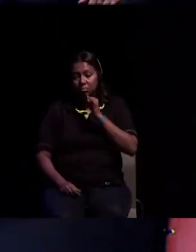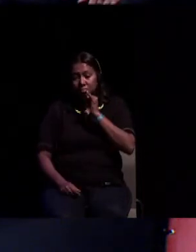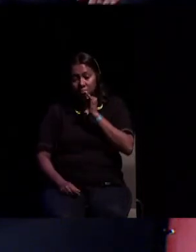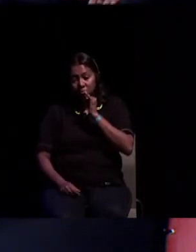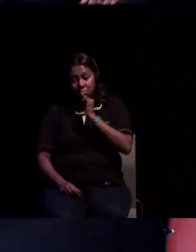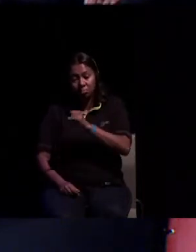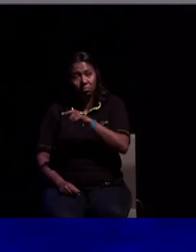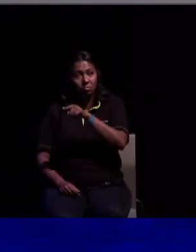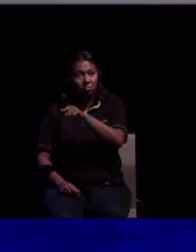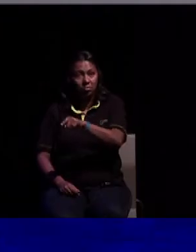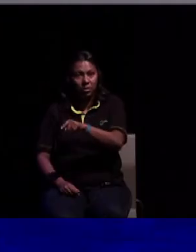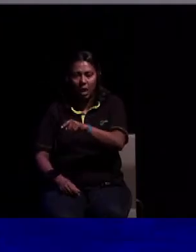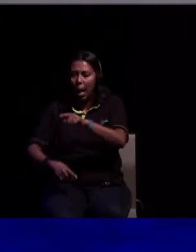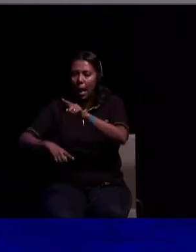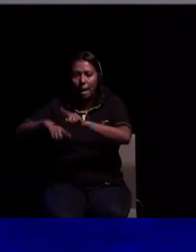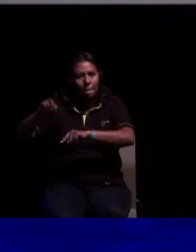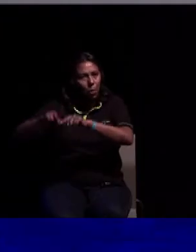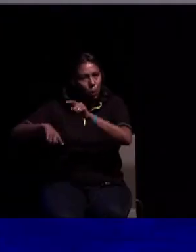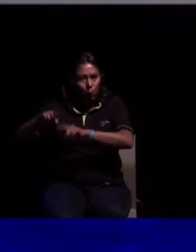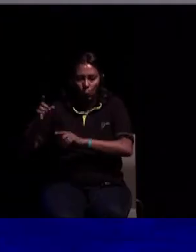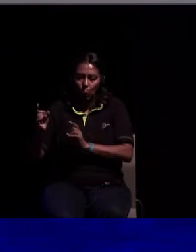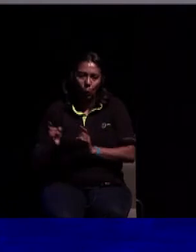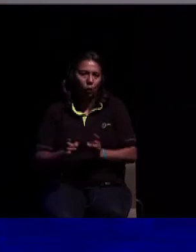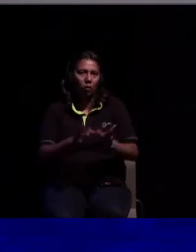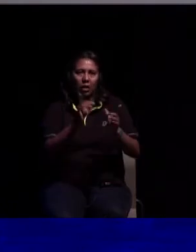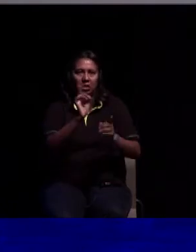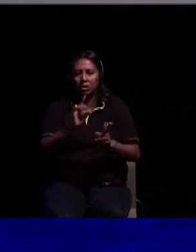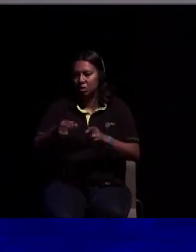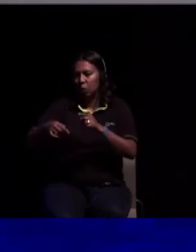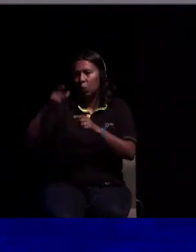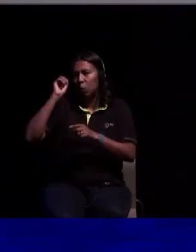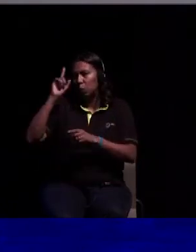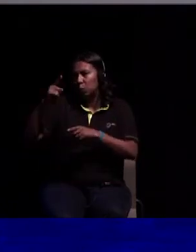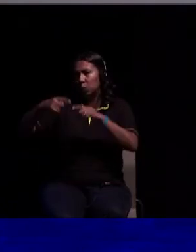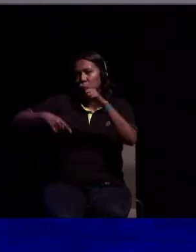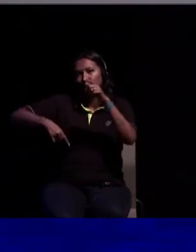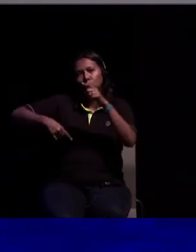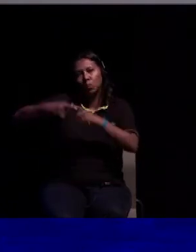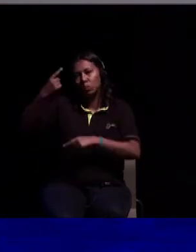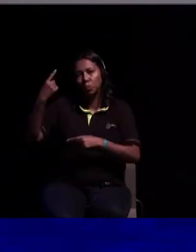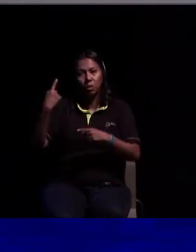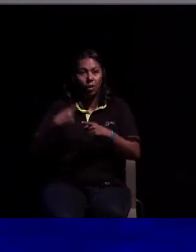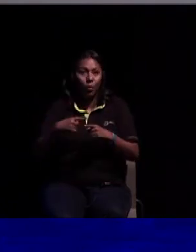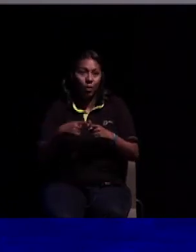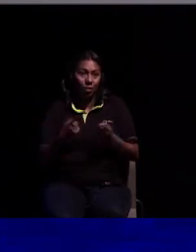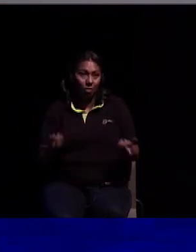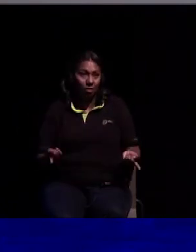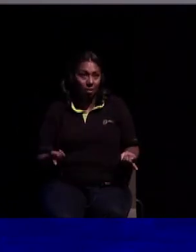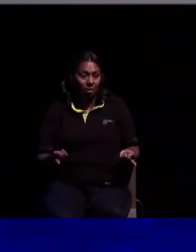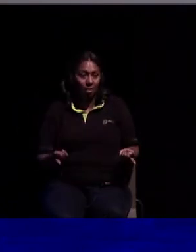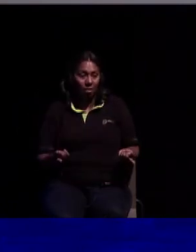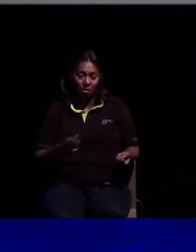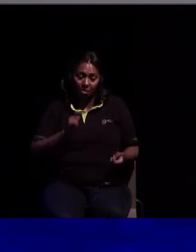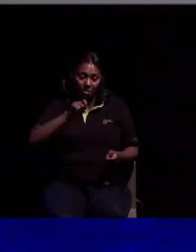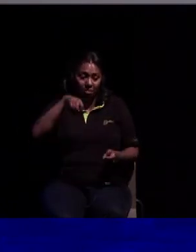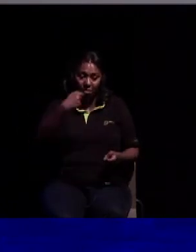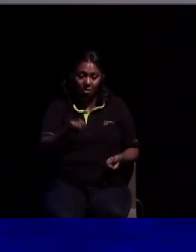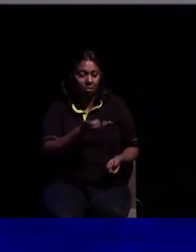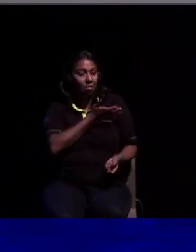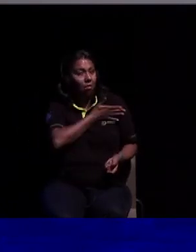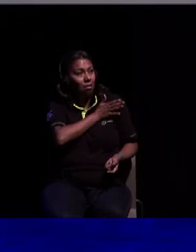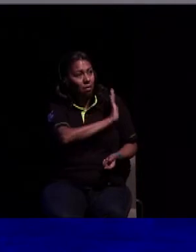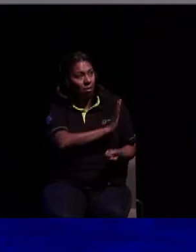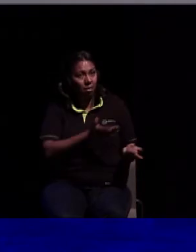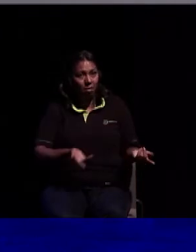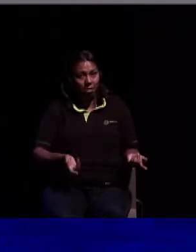cultural products because the Australians are racist and don't believe that the culture still exists. So they're told, do adventure tourism,